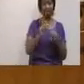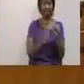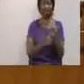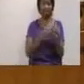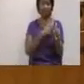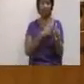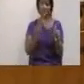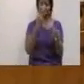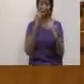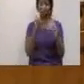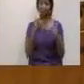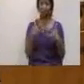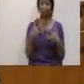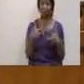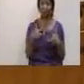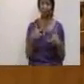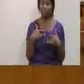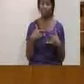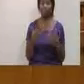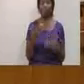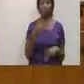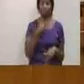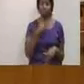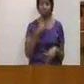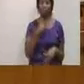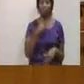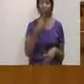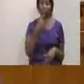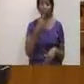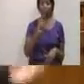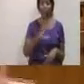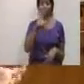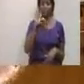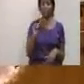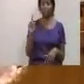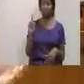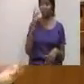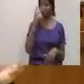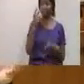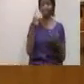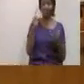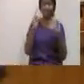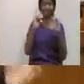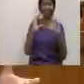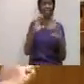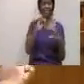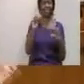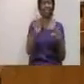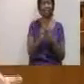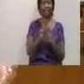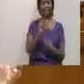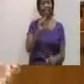this is cause for concern. I want to submit that South Africa is awash with money. It's like an ATM